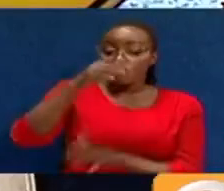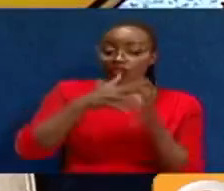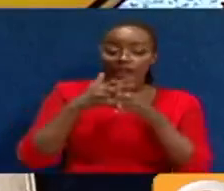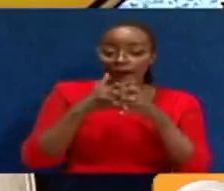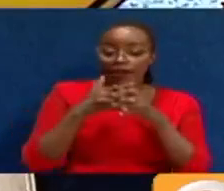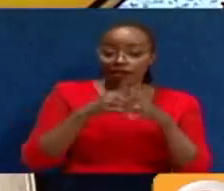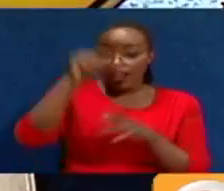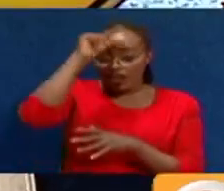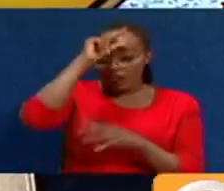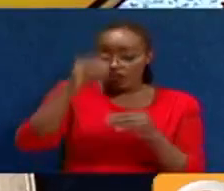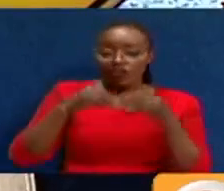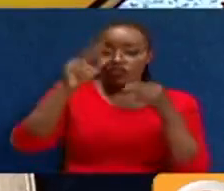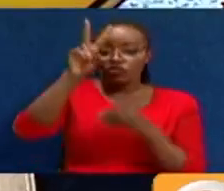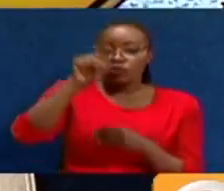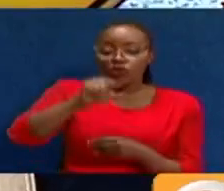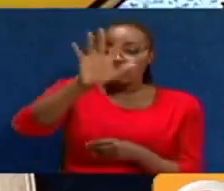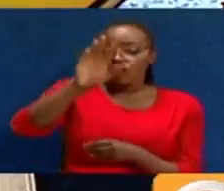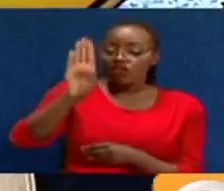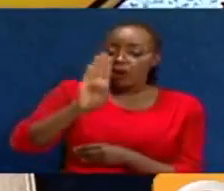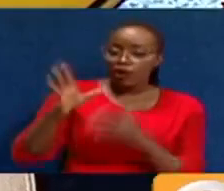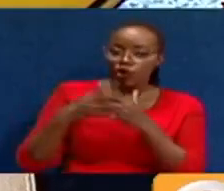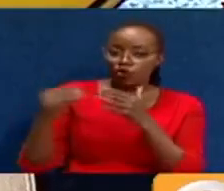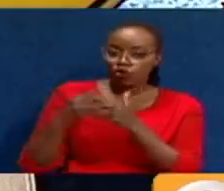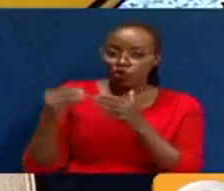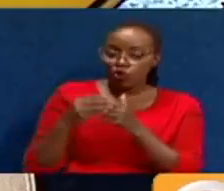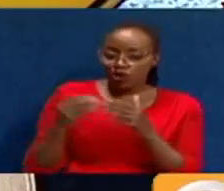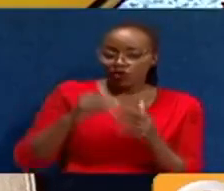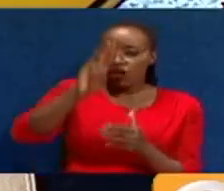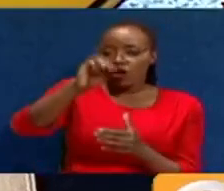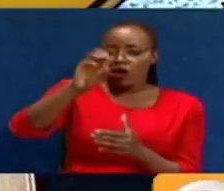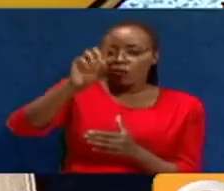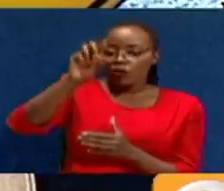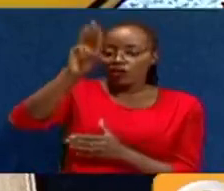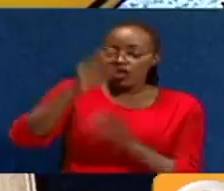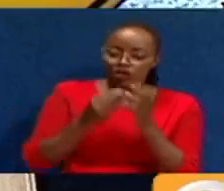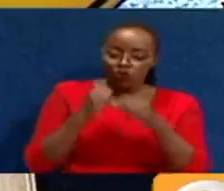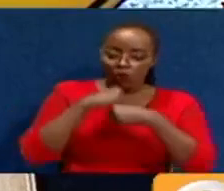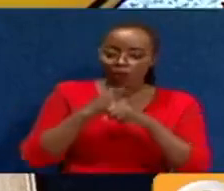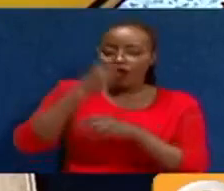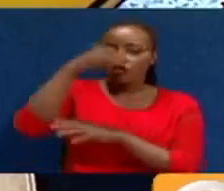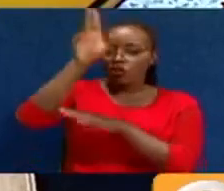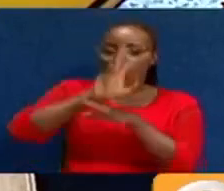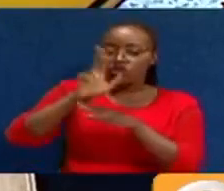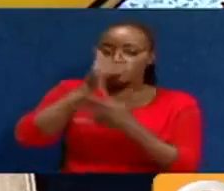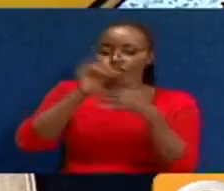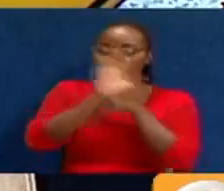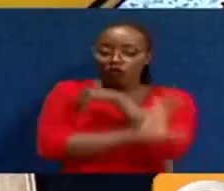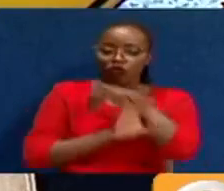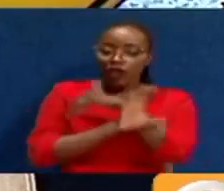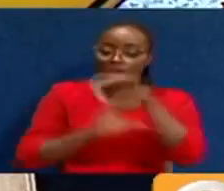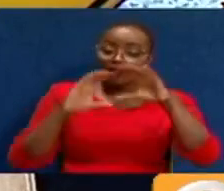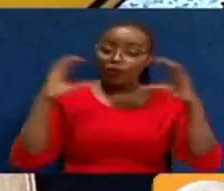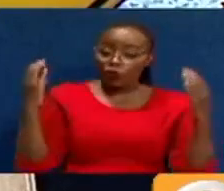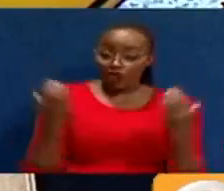US government, in fact, giving $2.5 billion to Moderna to develop a vaccine that is now in use in some countries around the